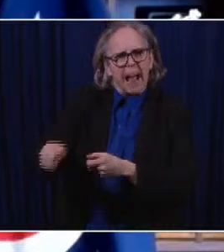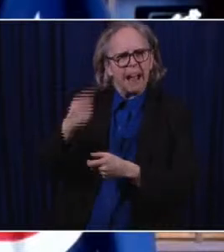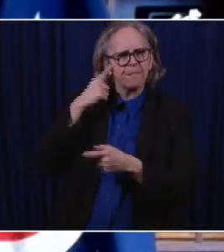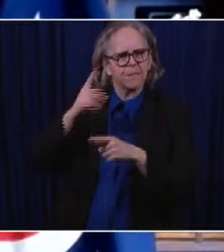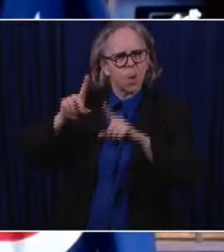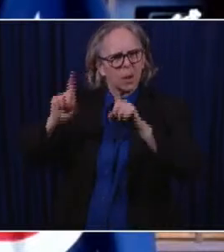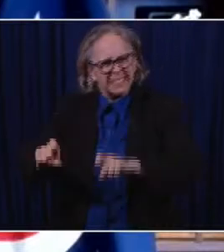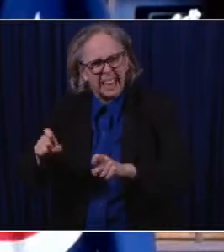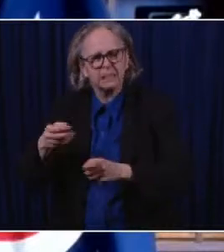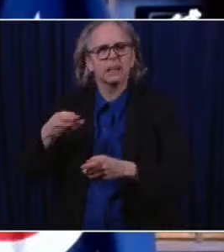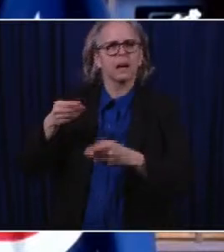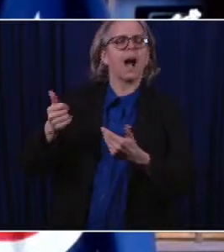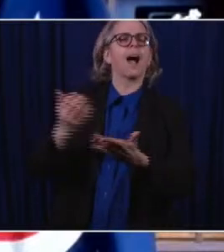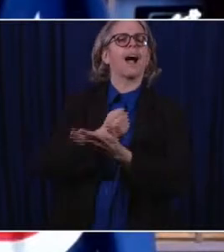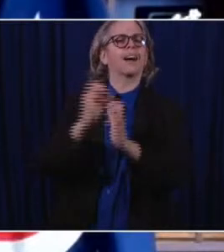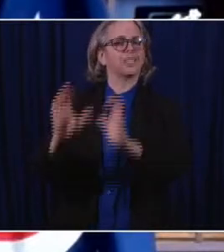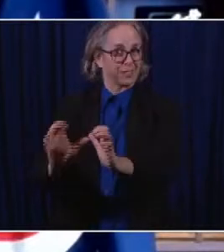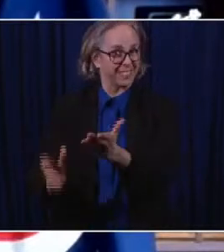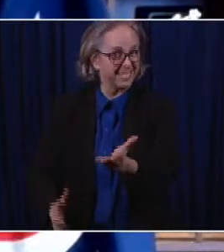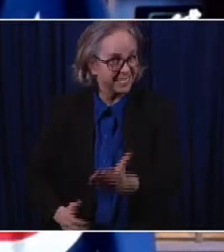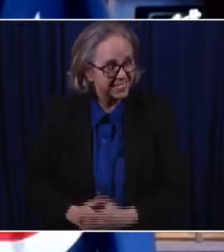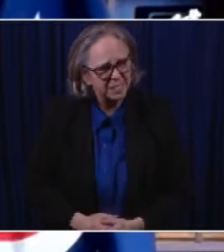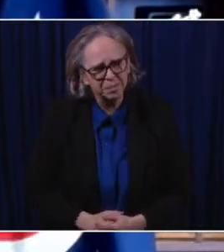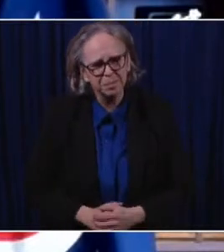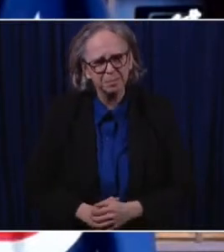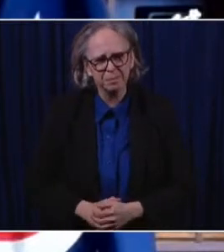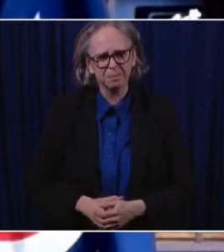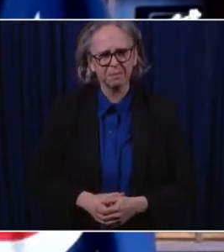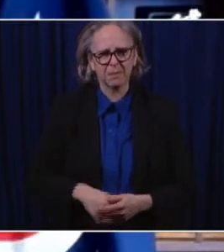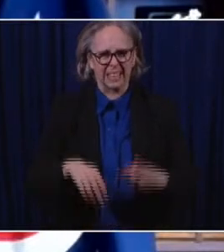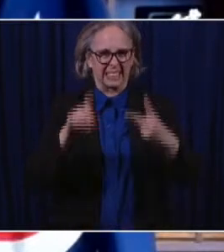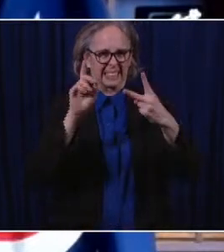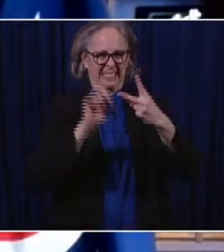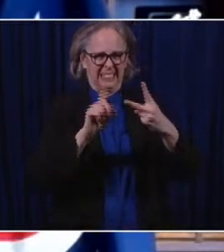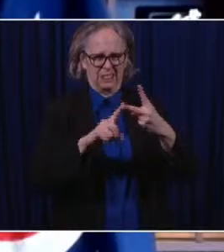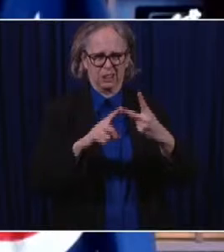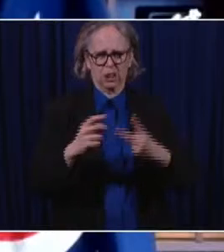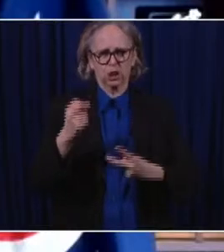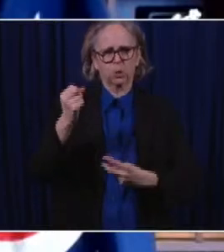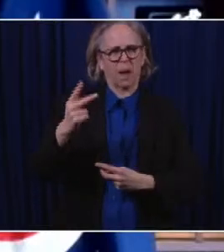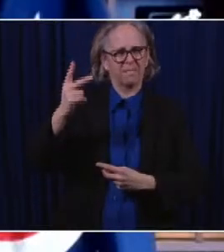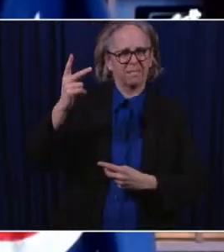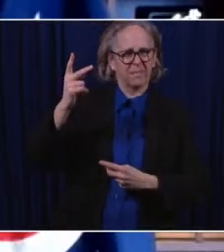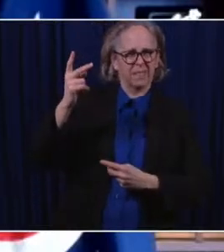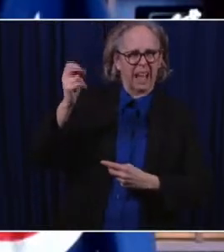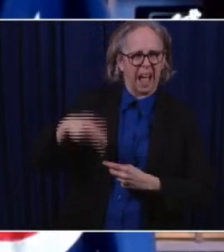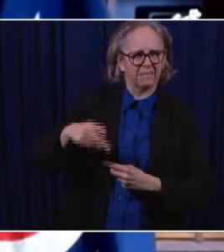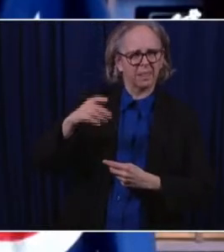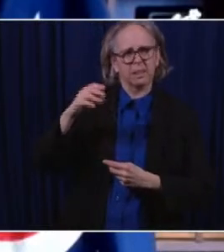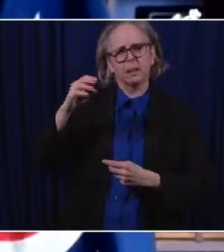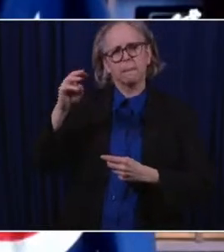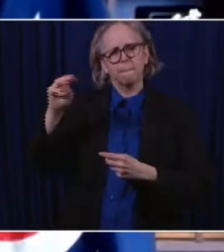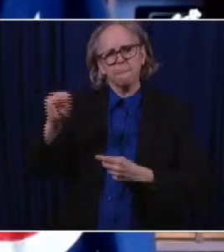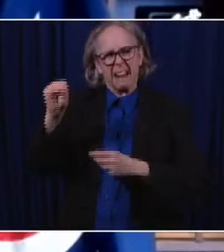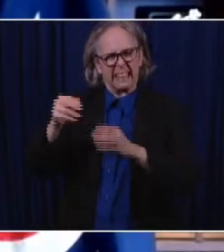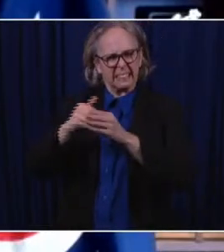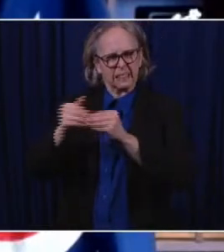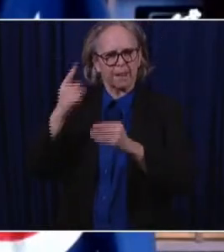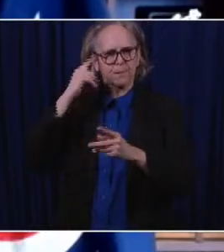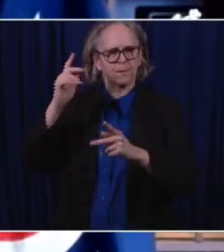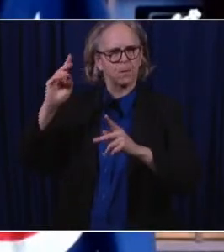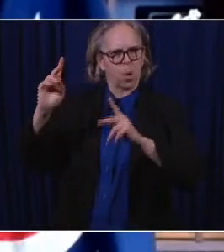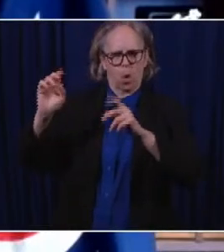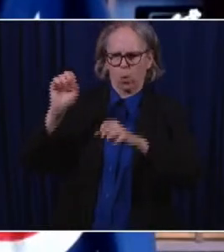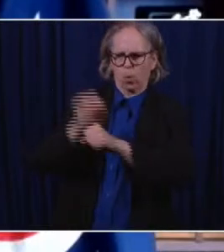million a year will be focused on the Innovative Workforce Incentive Program. And this will provide